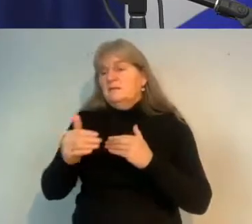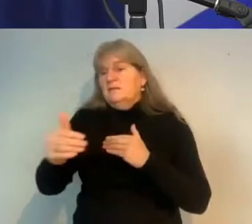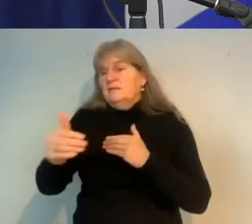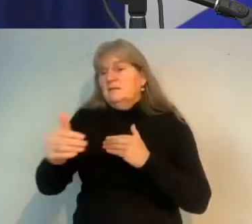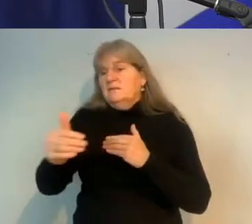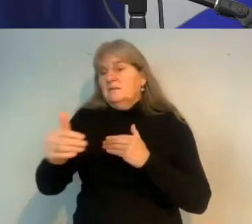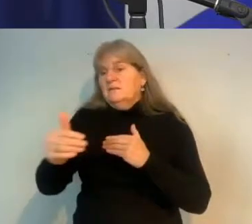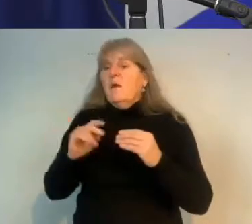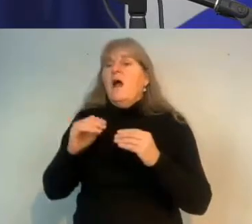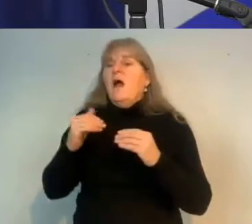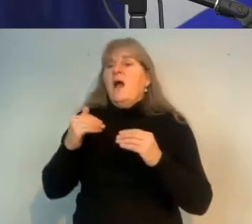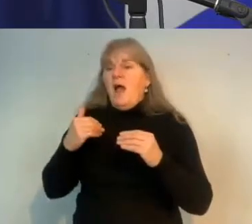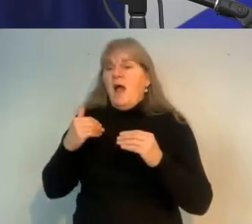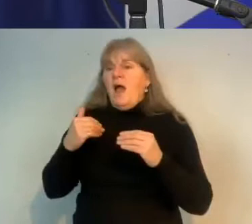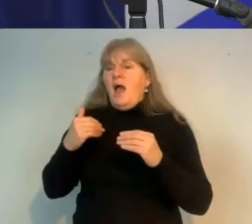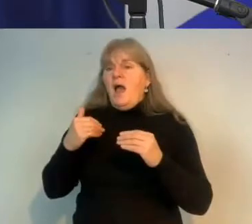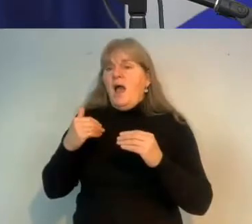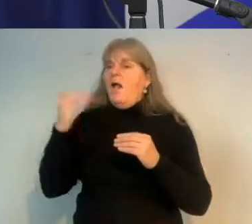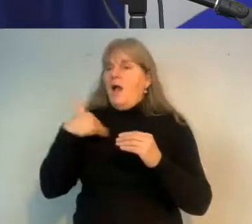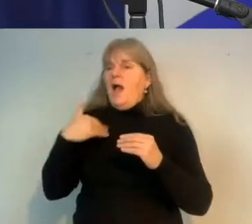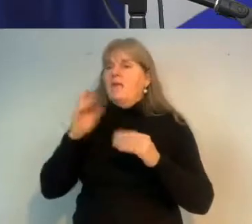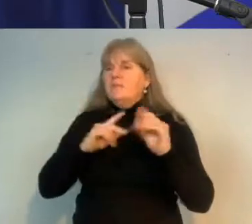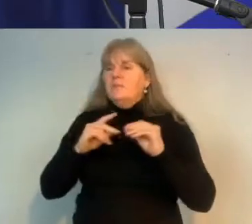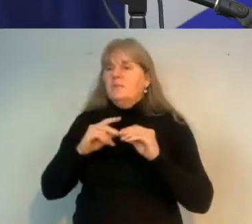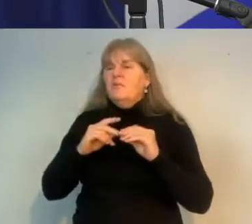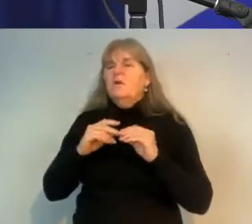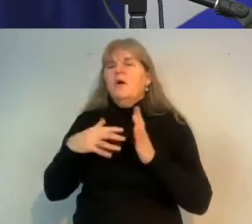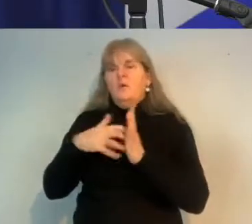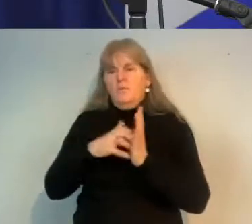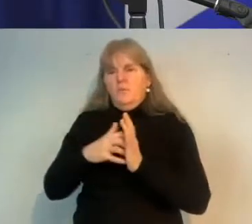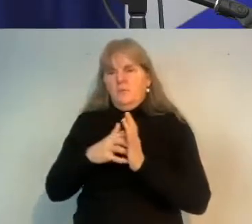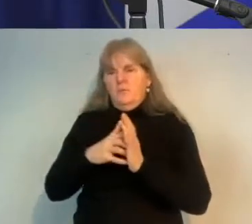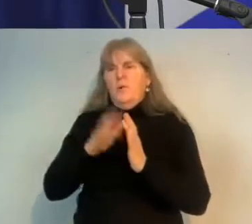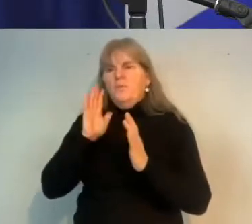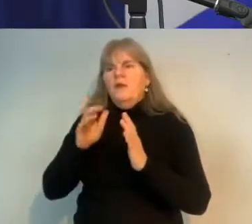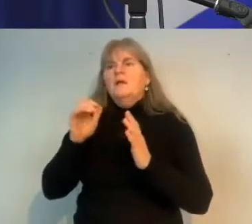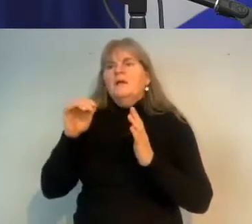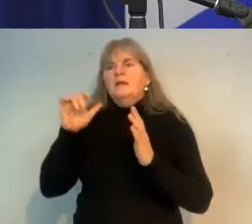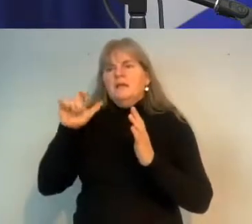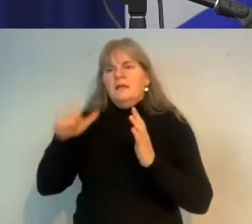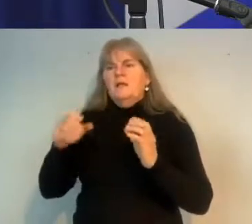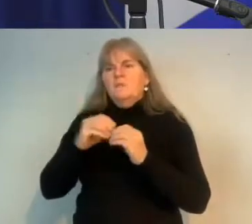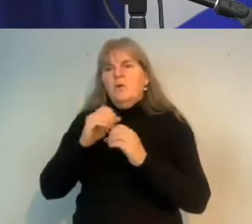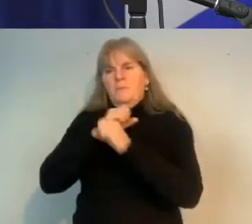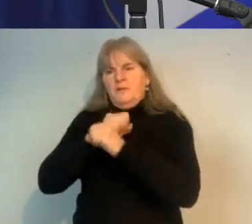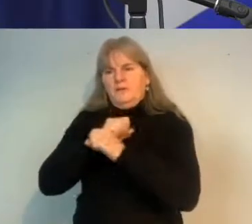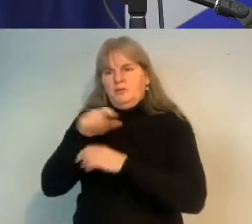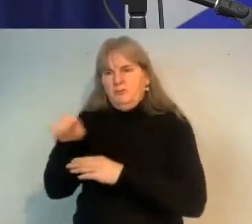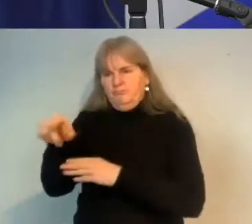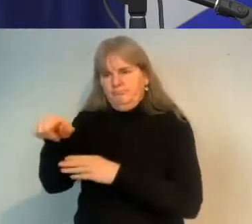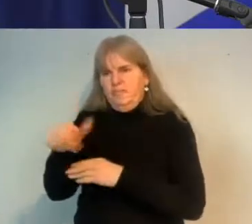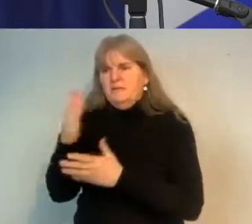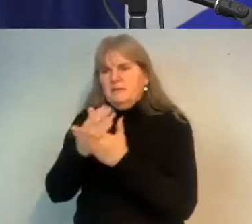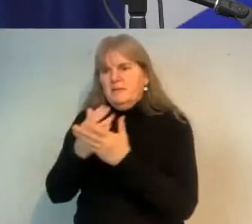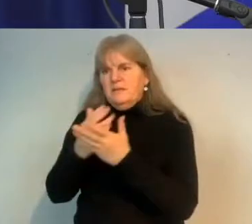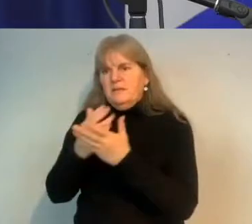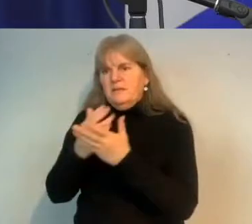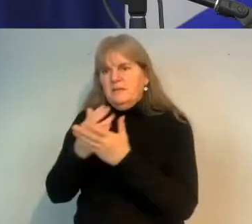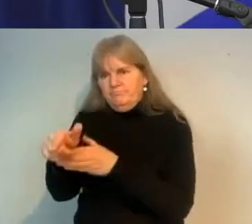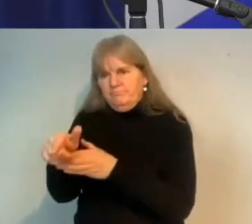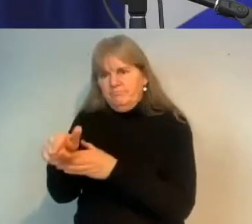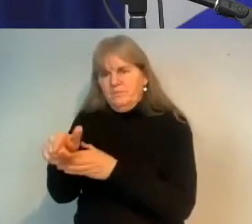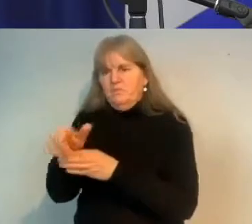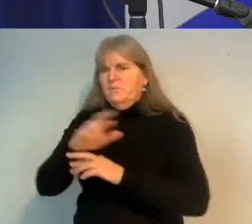those people will always need some degree of protections, and that's something that we can all do to help protect